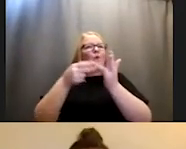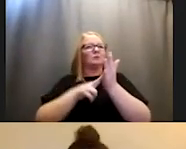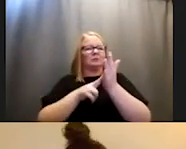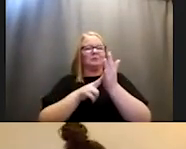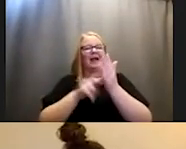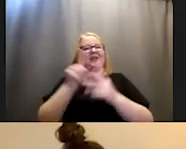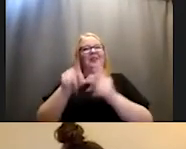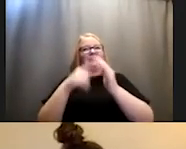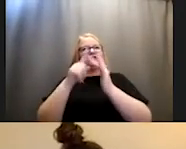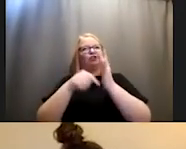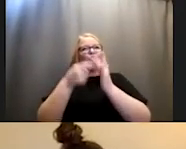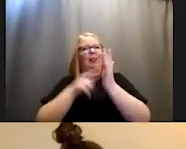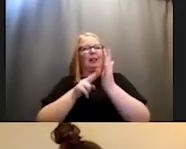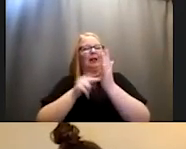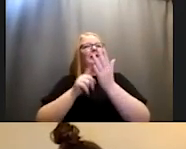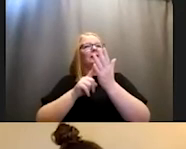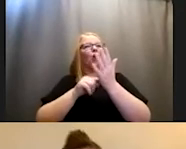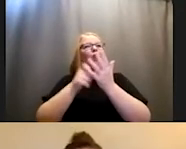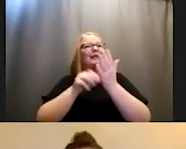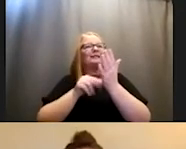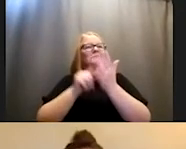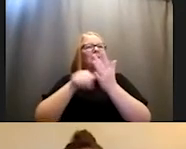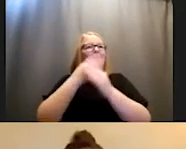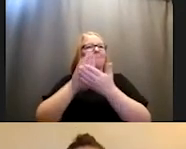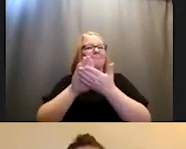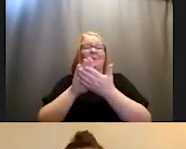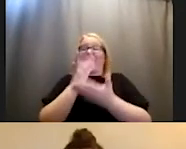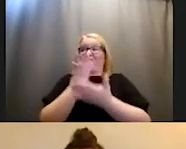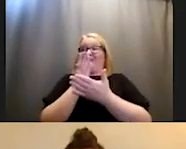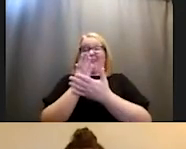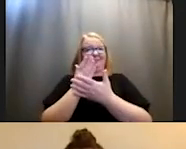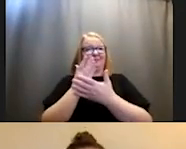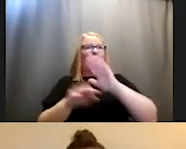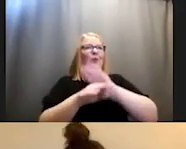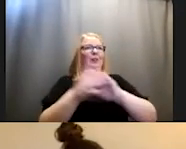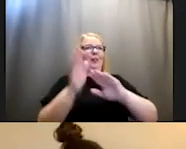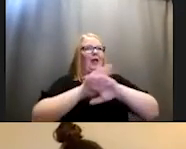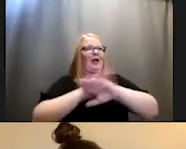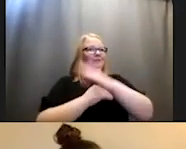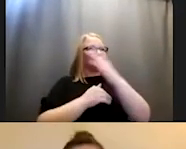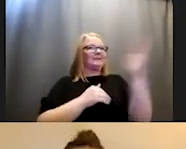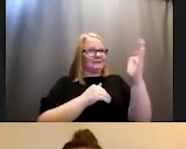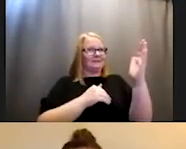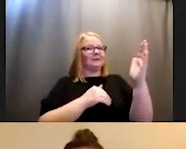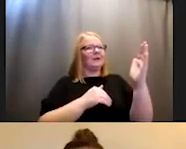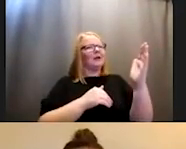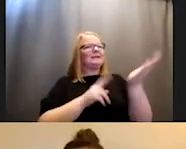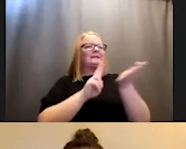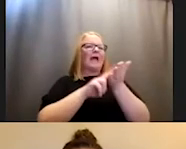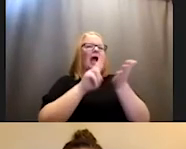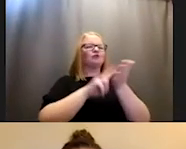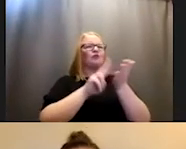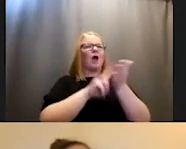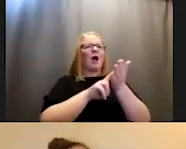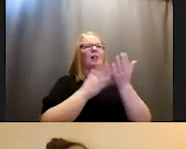Jill Kennington. And the whole idea with this article is on the left-hand side of the image, this is their natural look when they're